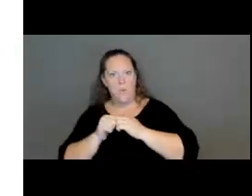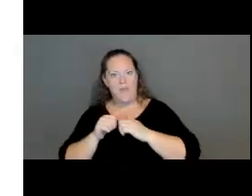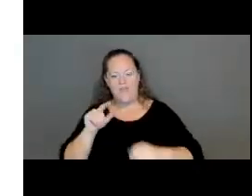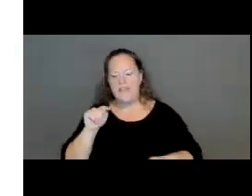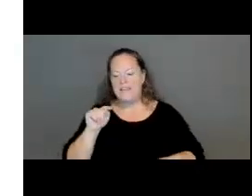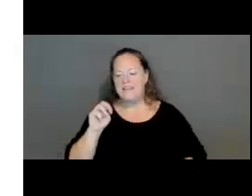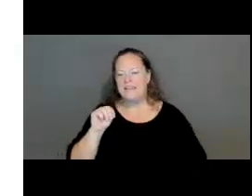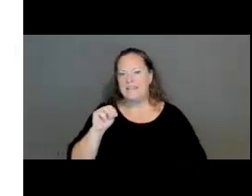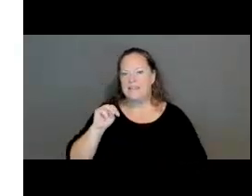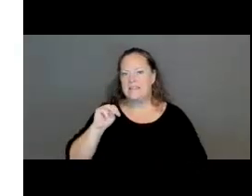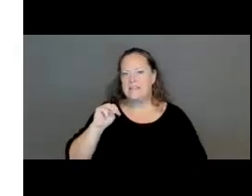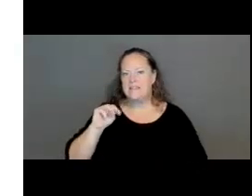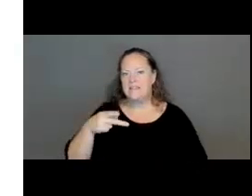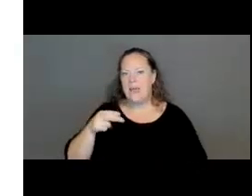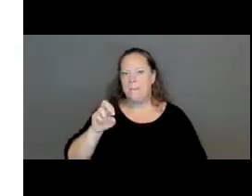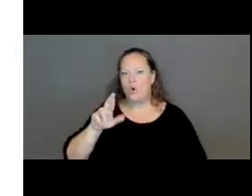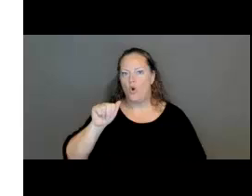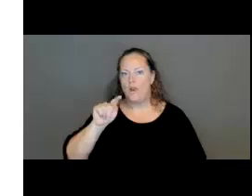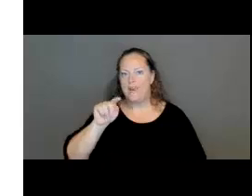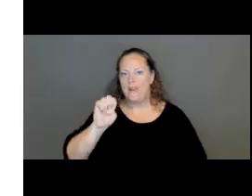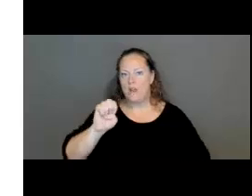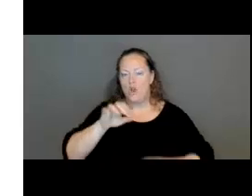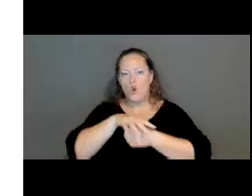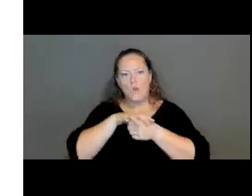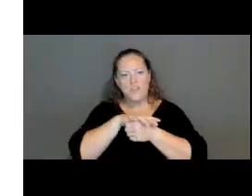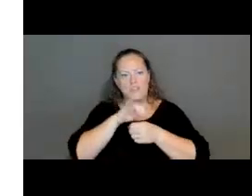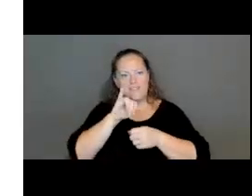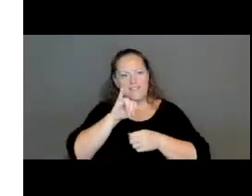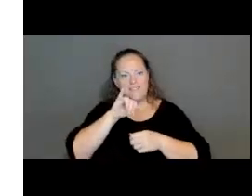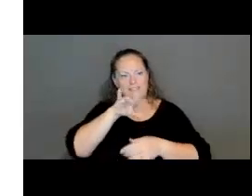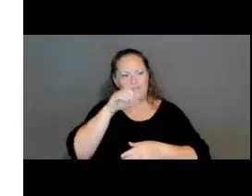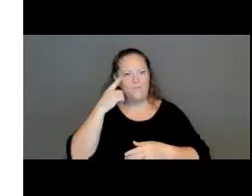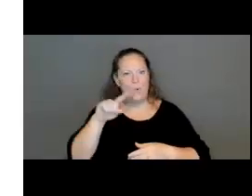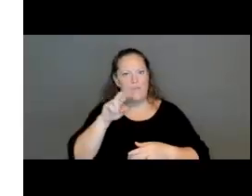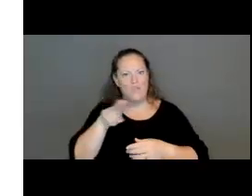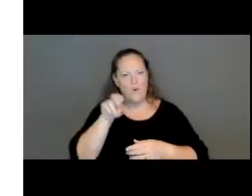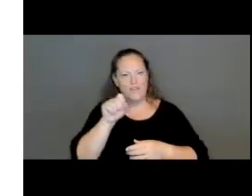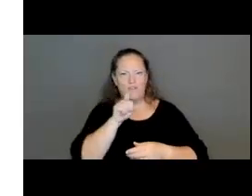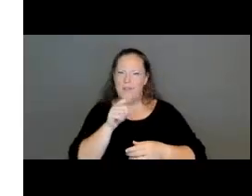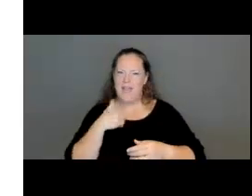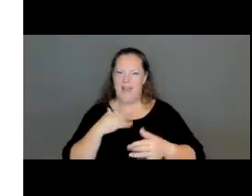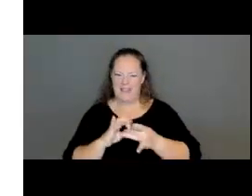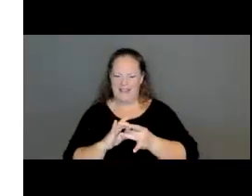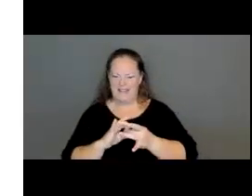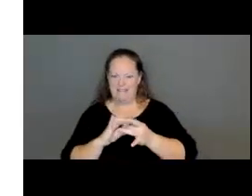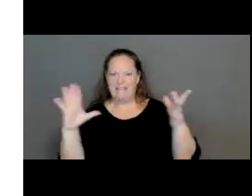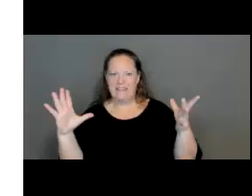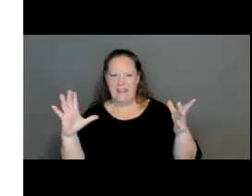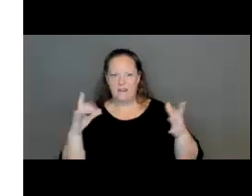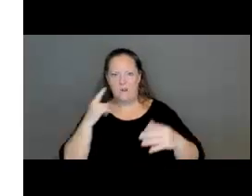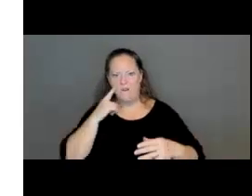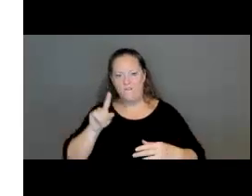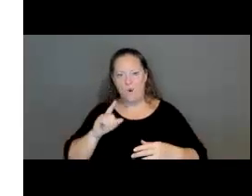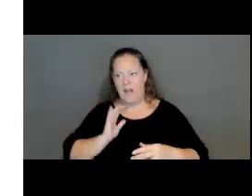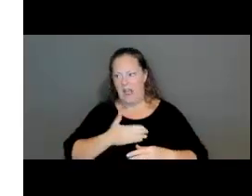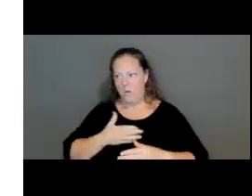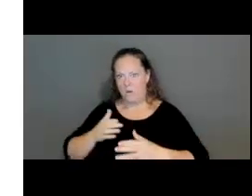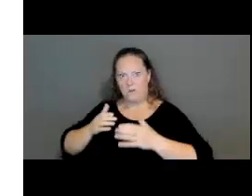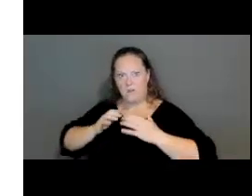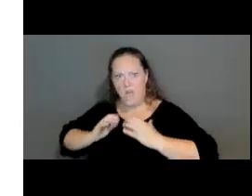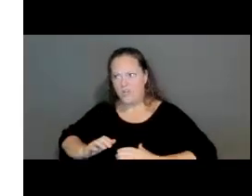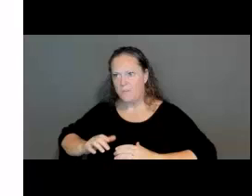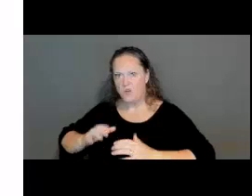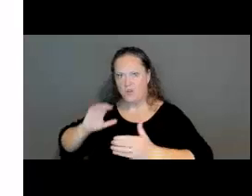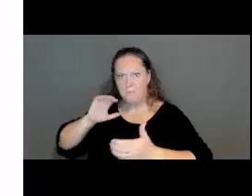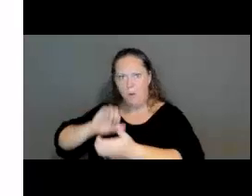United States. And so there was kind of a disconnect between our customers and partners and that information.